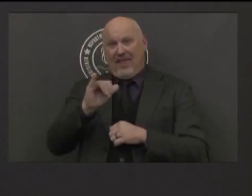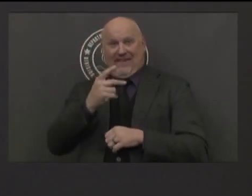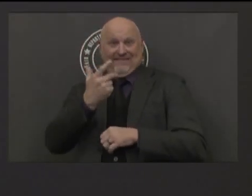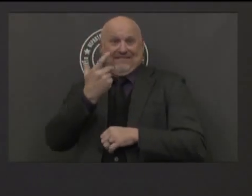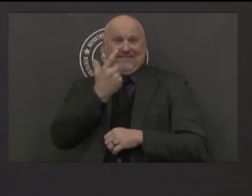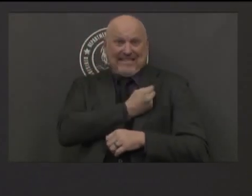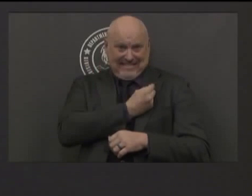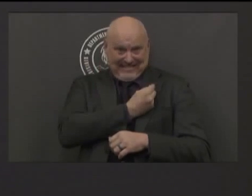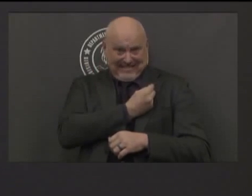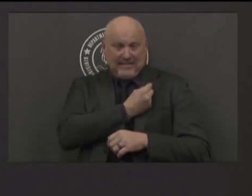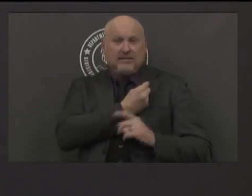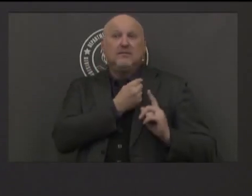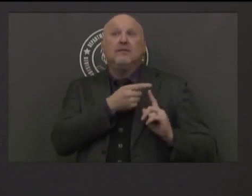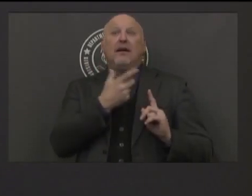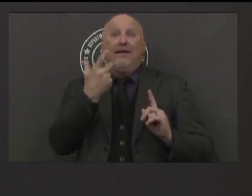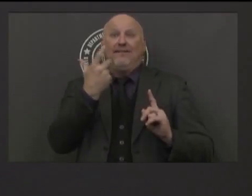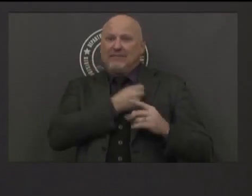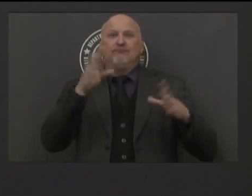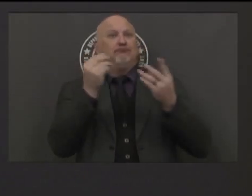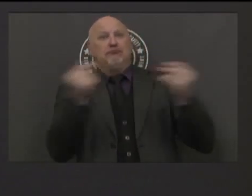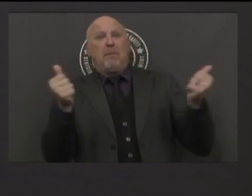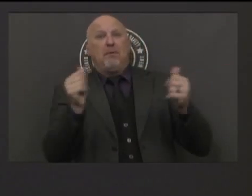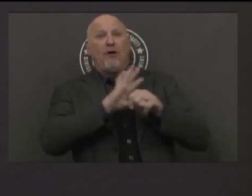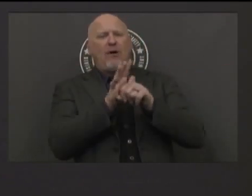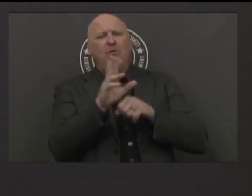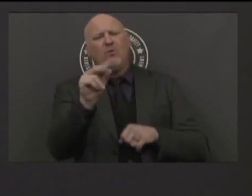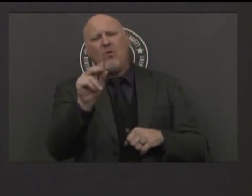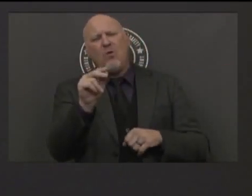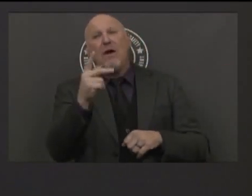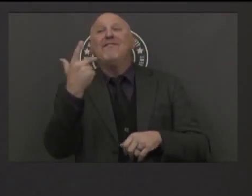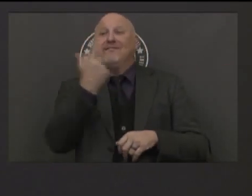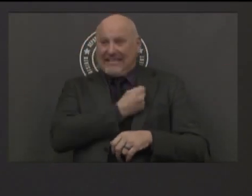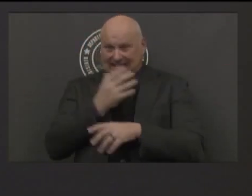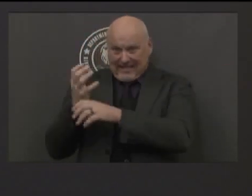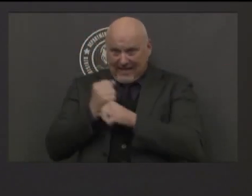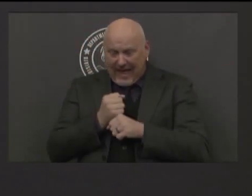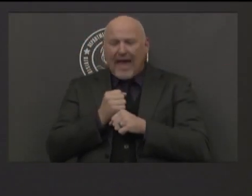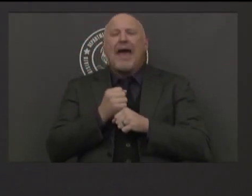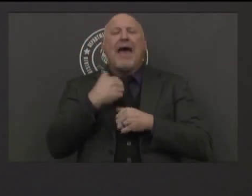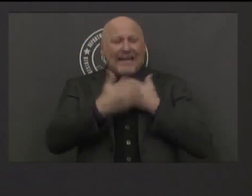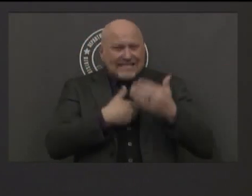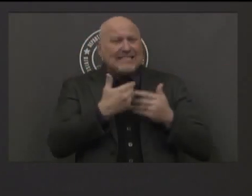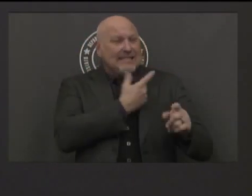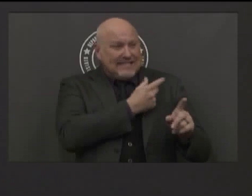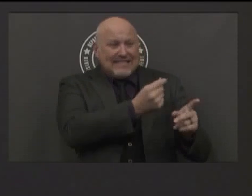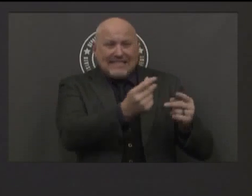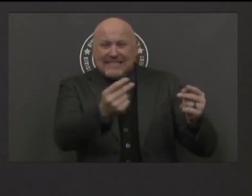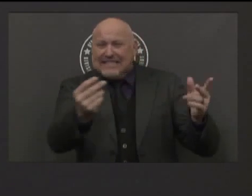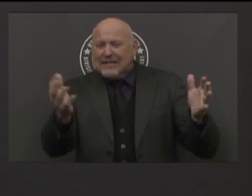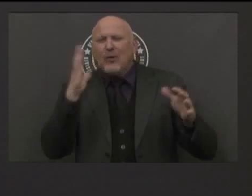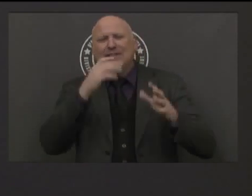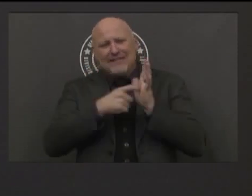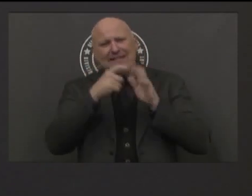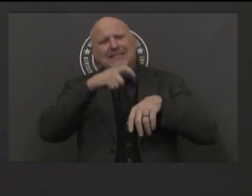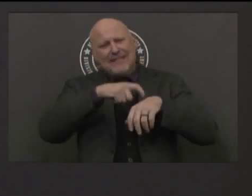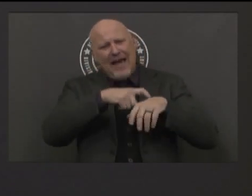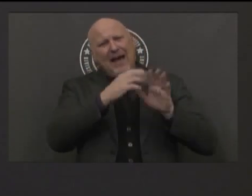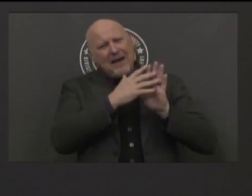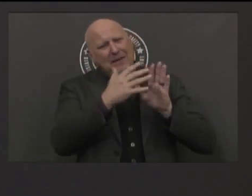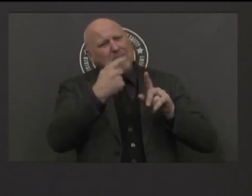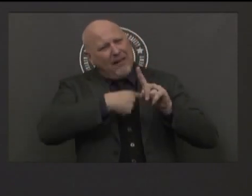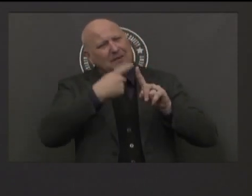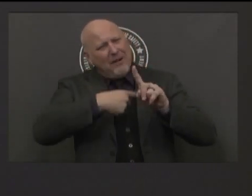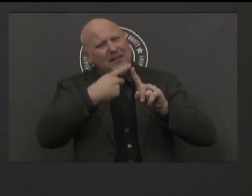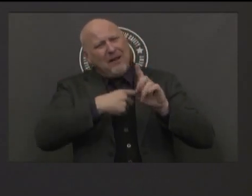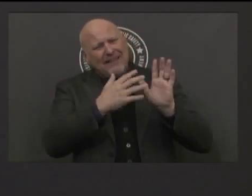so we really need to hold steady over the next several months, wearing our masks, trying to keep our close contacts to our household as much